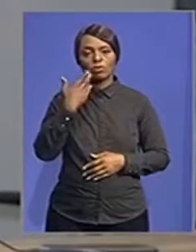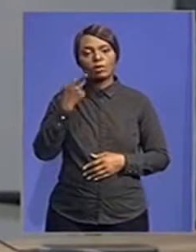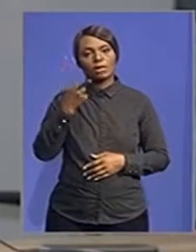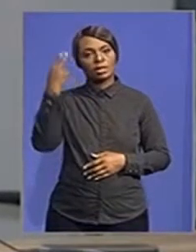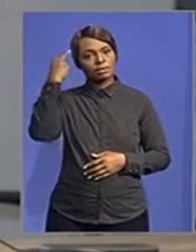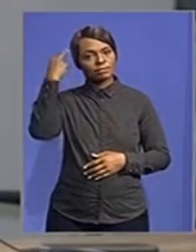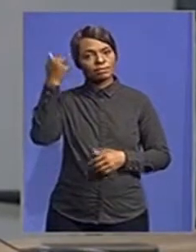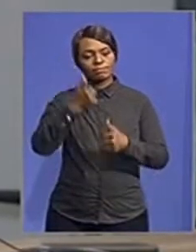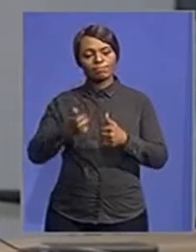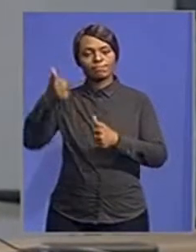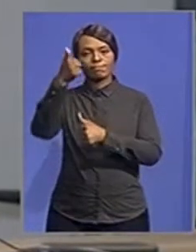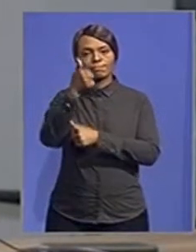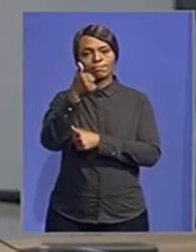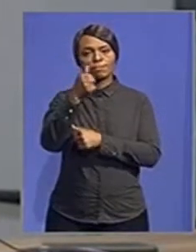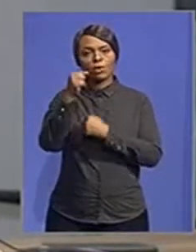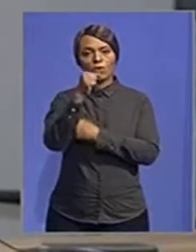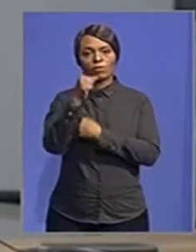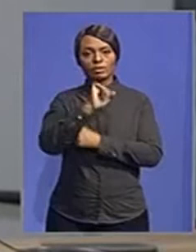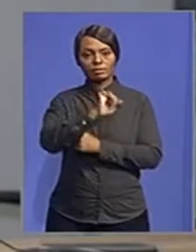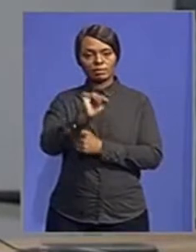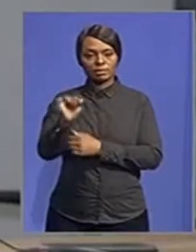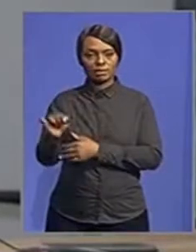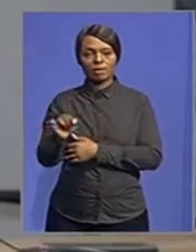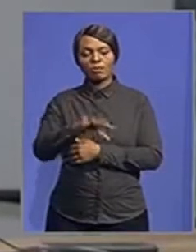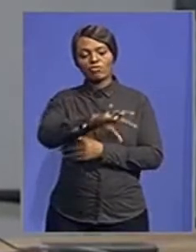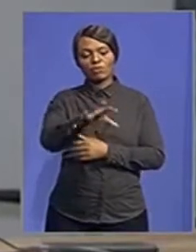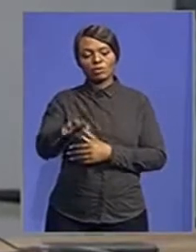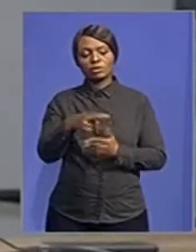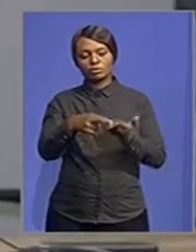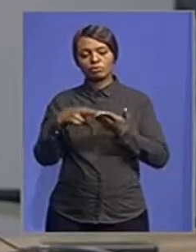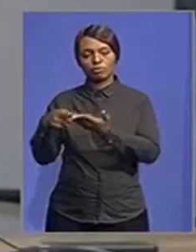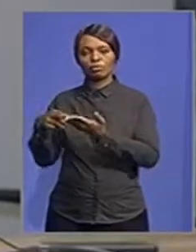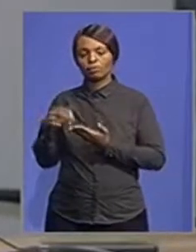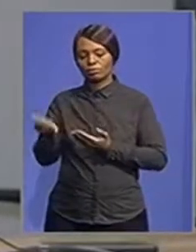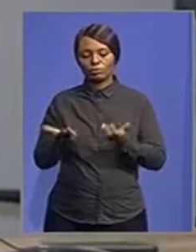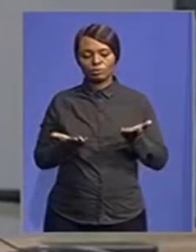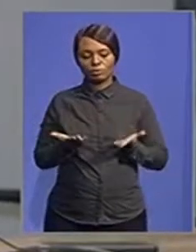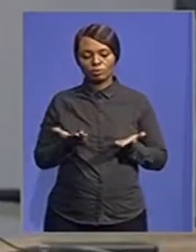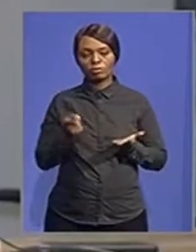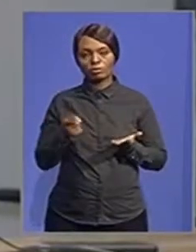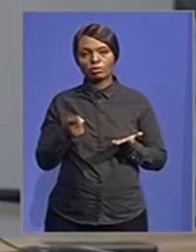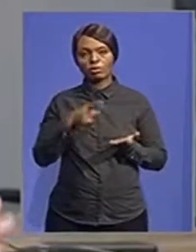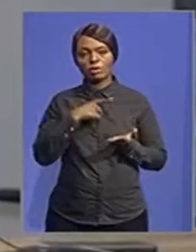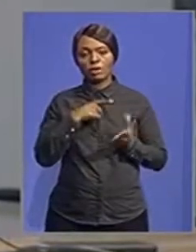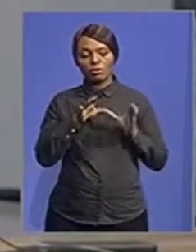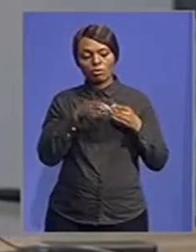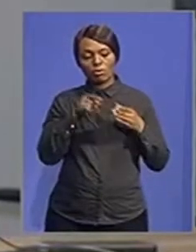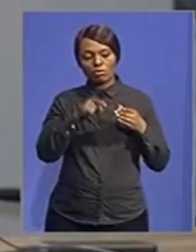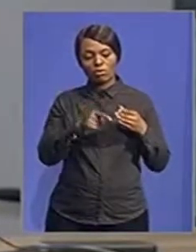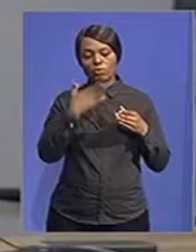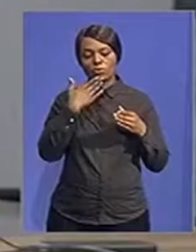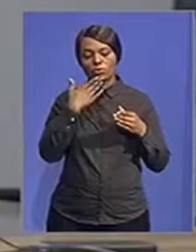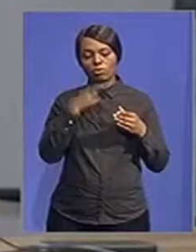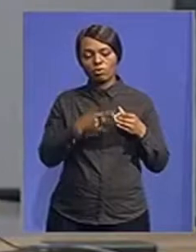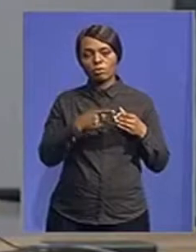which had to do with the compilation of lists of those of our members whose standing and role in the movement could be impacted upon by the decision